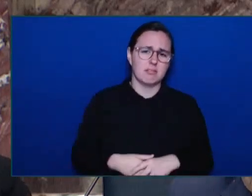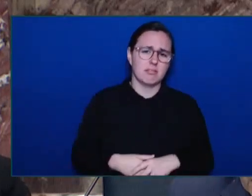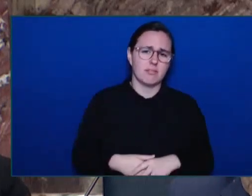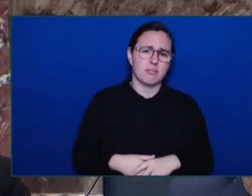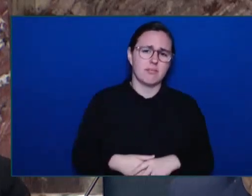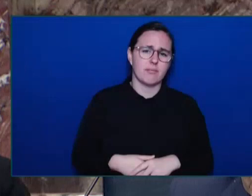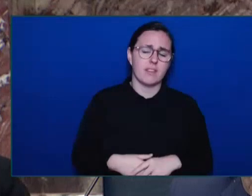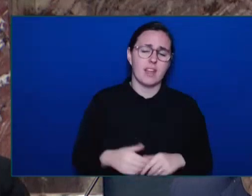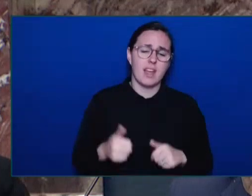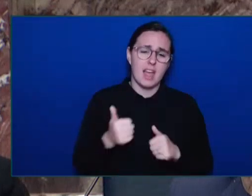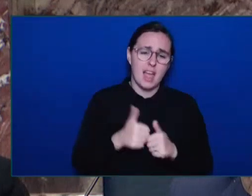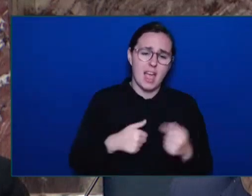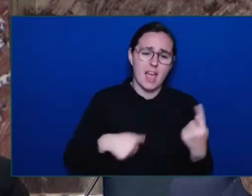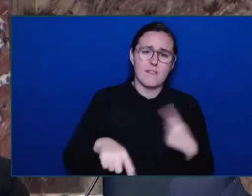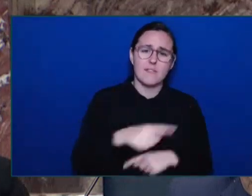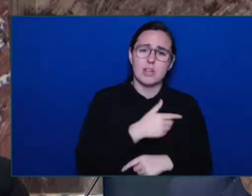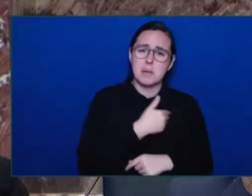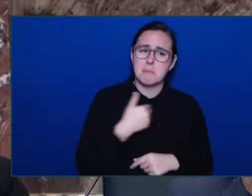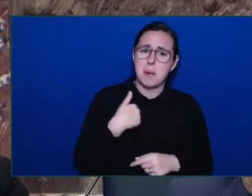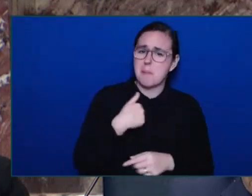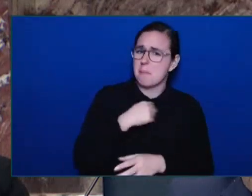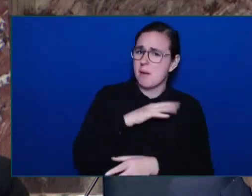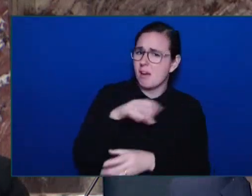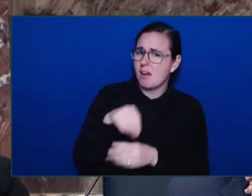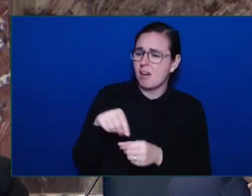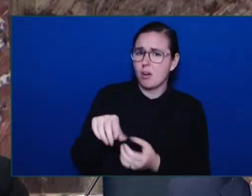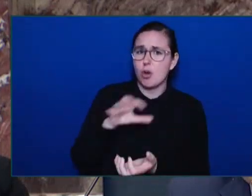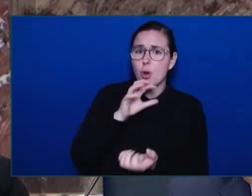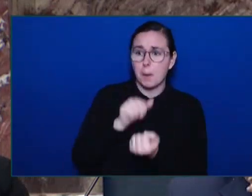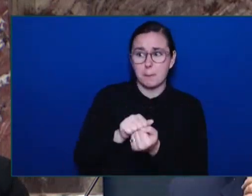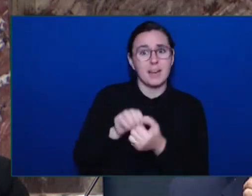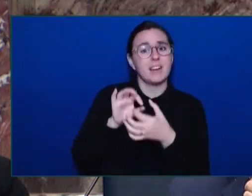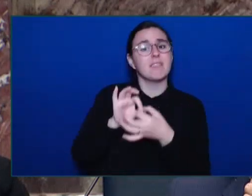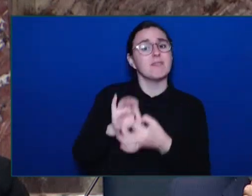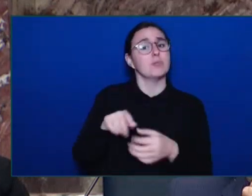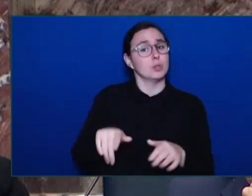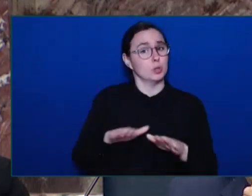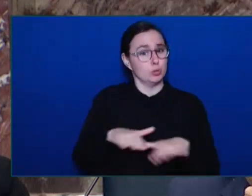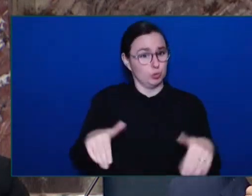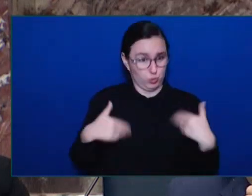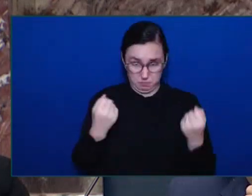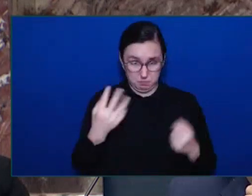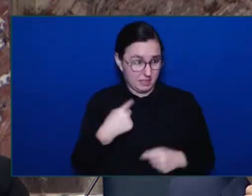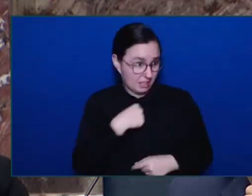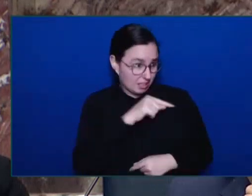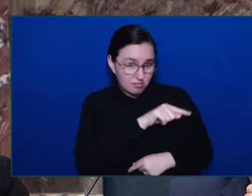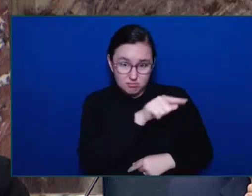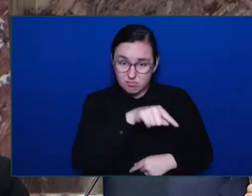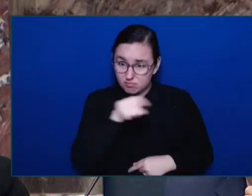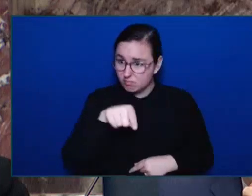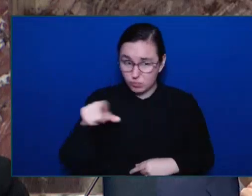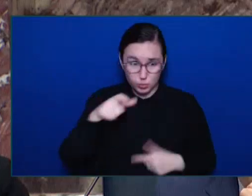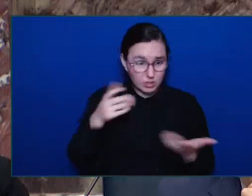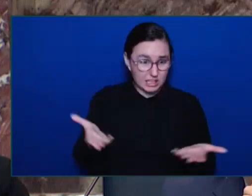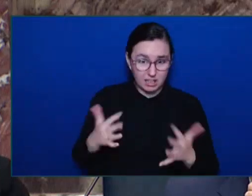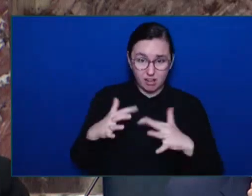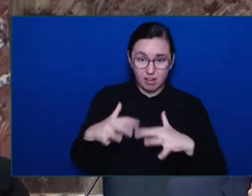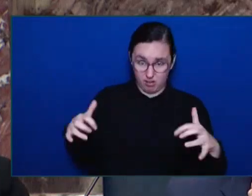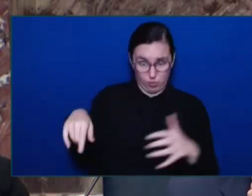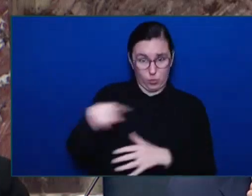have been many members in this legislature that have sat on this committee, have heard the painful